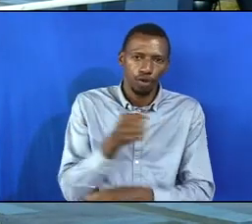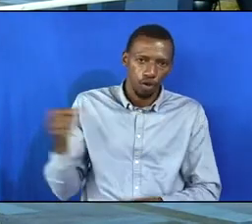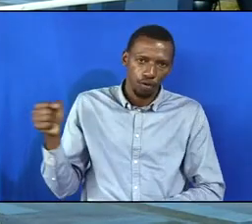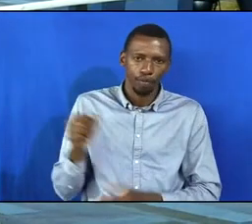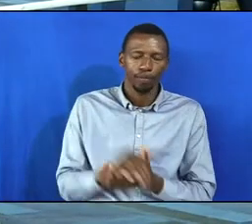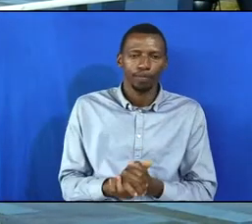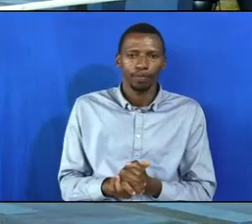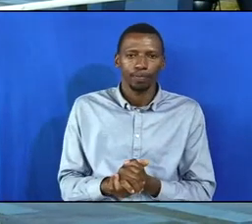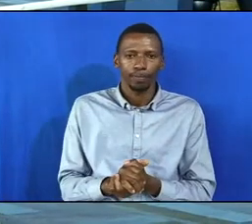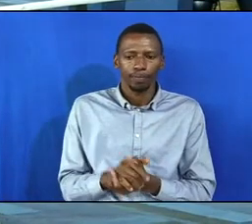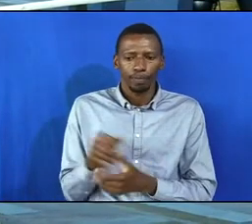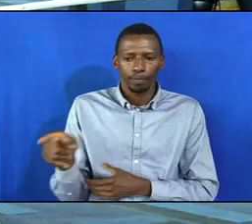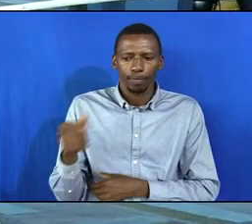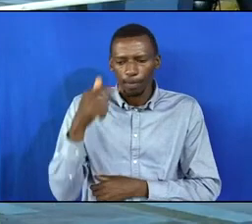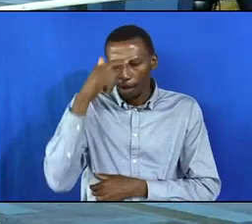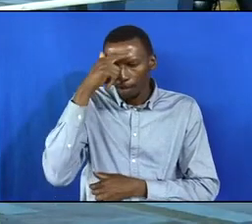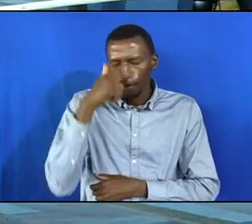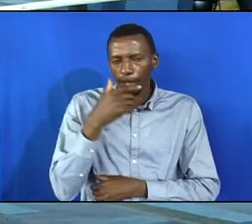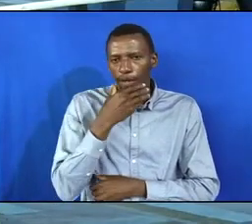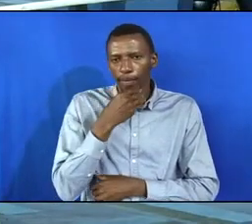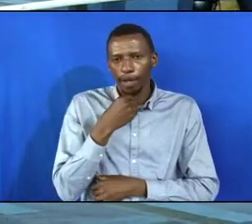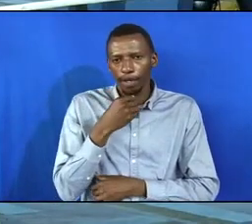And as he shouts, the Bible says,